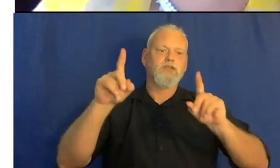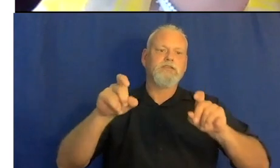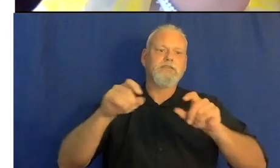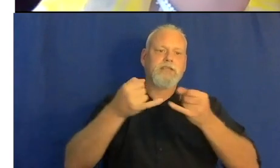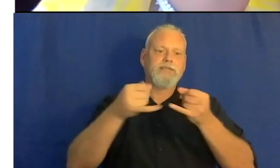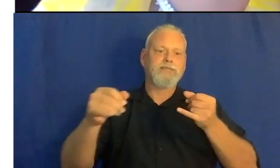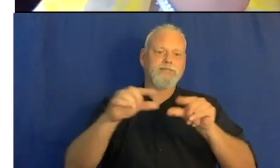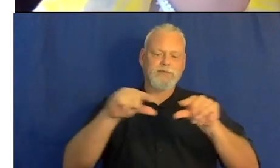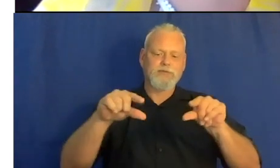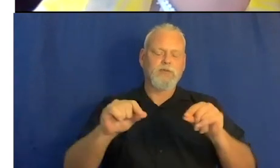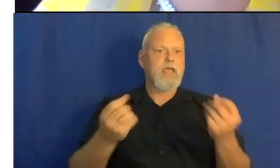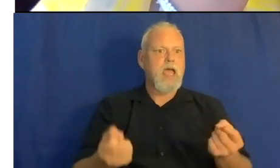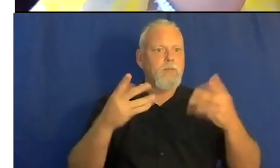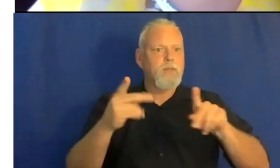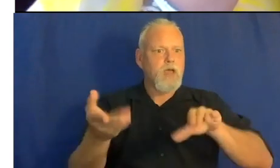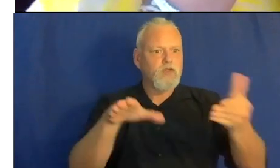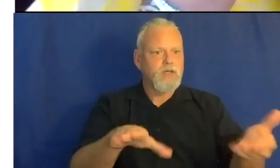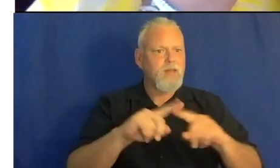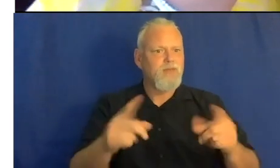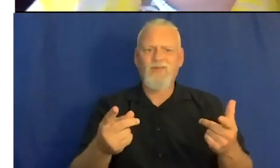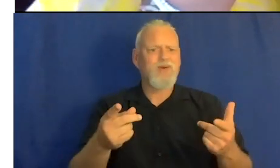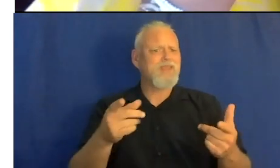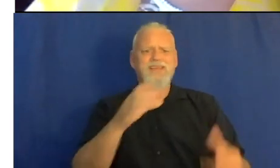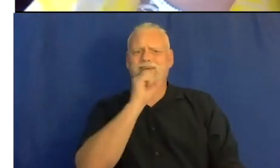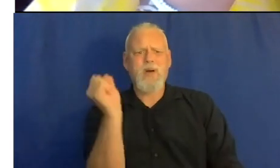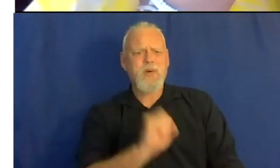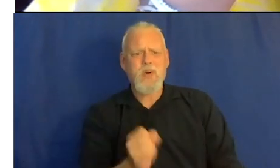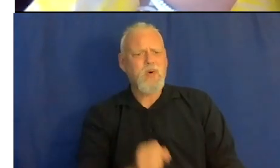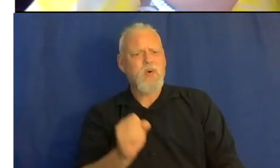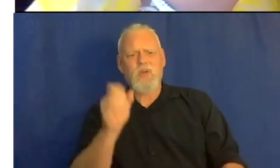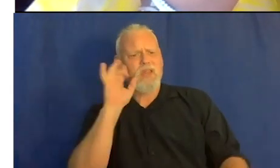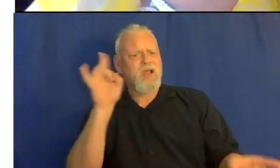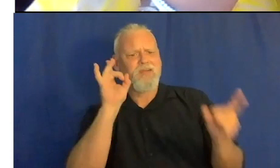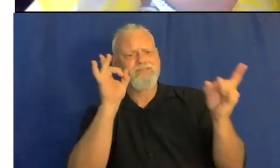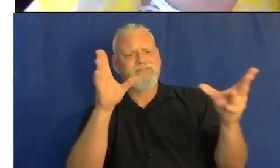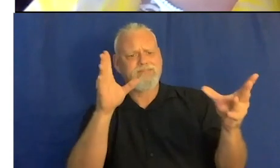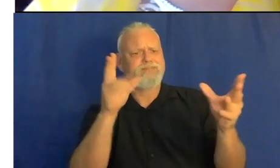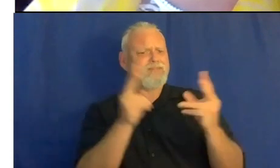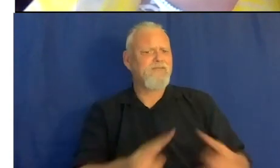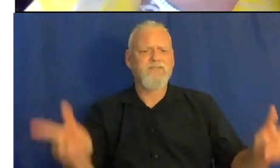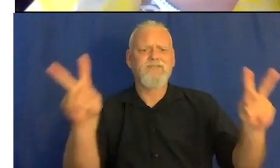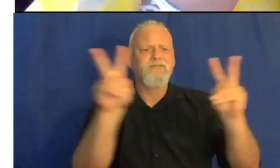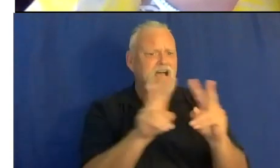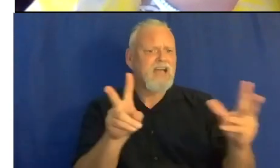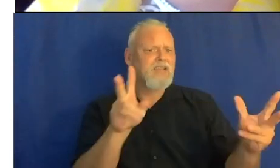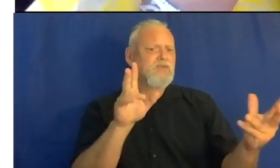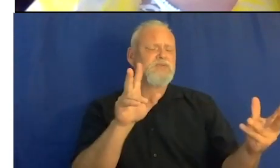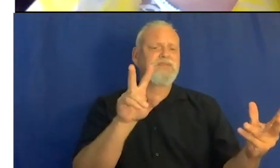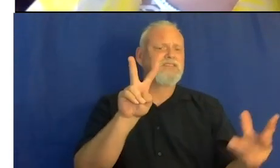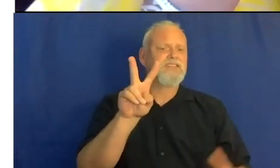die preventable deaths before we overturn these arcane Victorian-based values that and